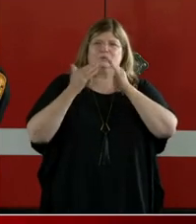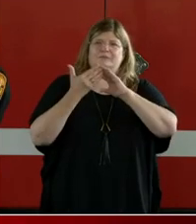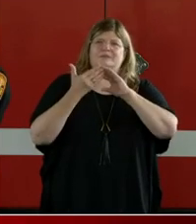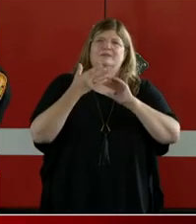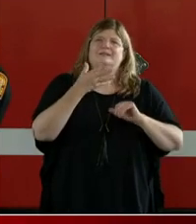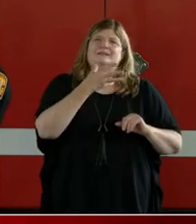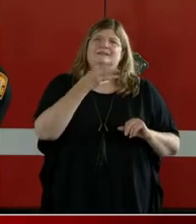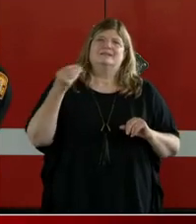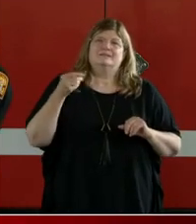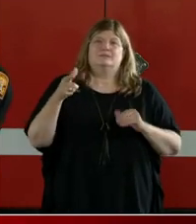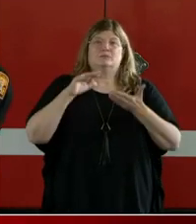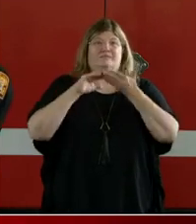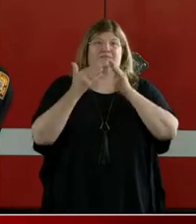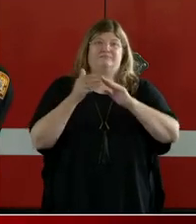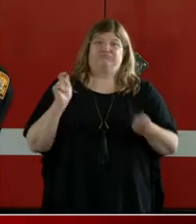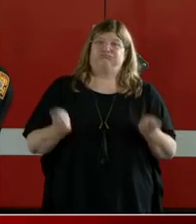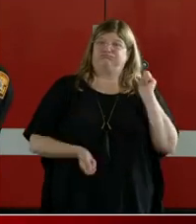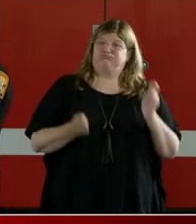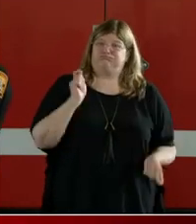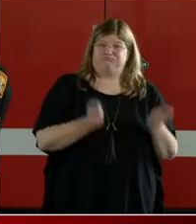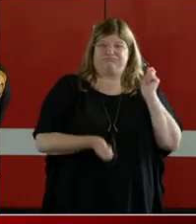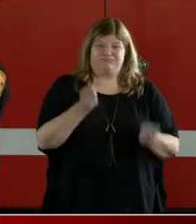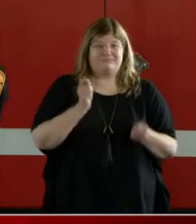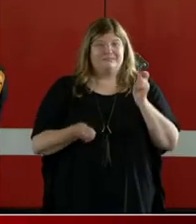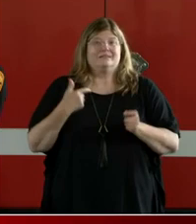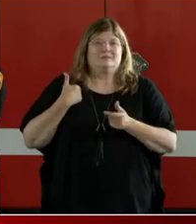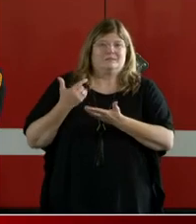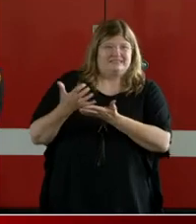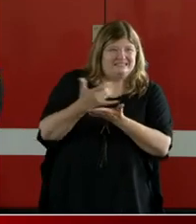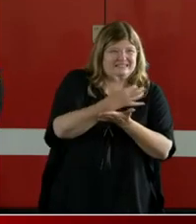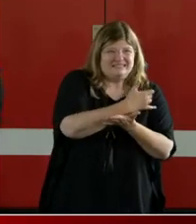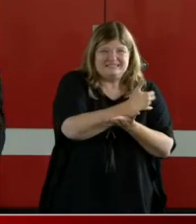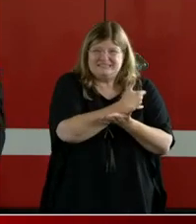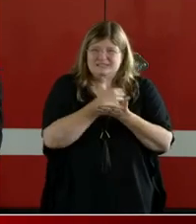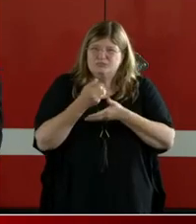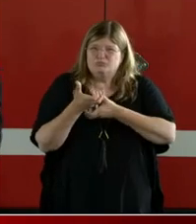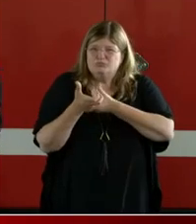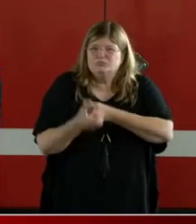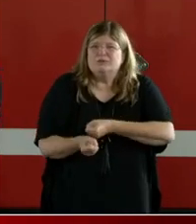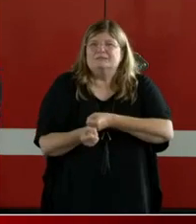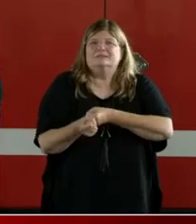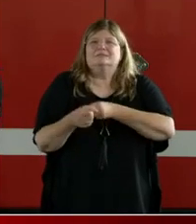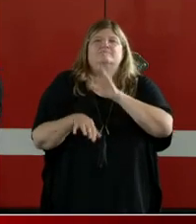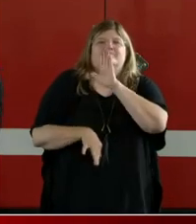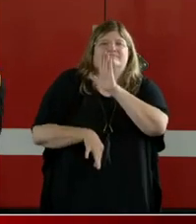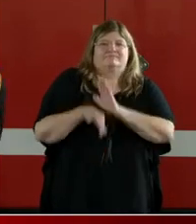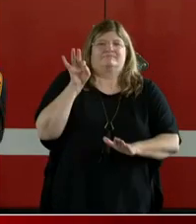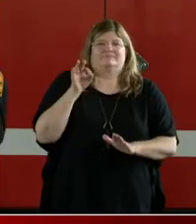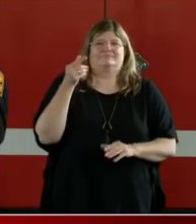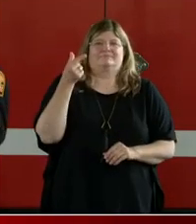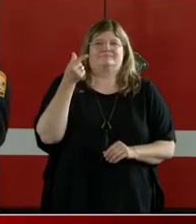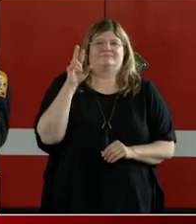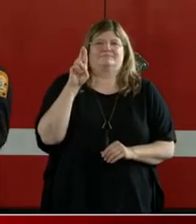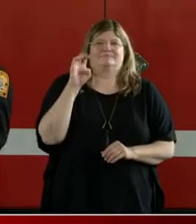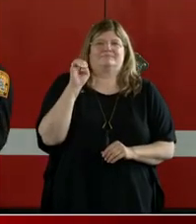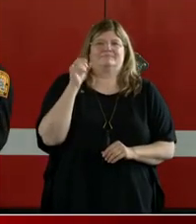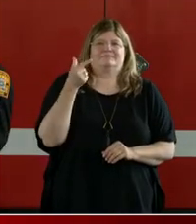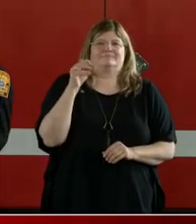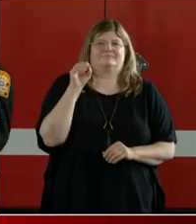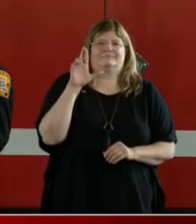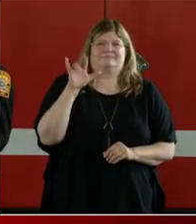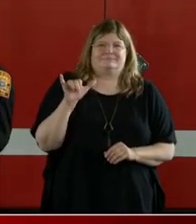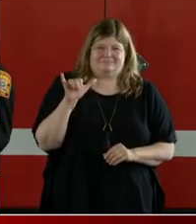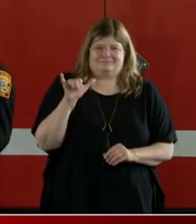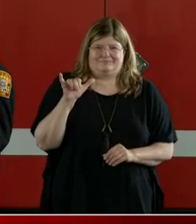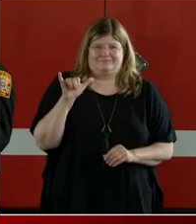our residents. And we found that person in Gregory Dean in Seattle. I think he thought that he